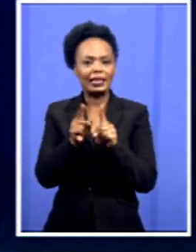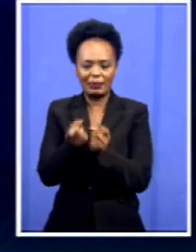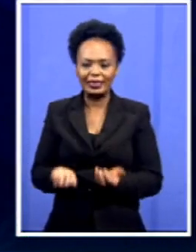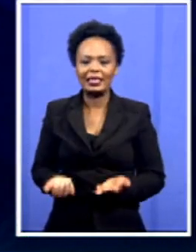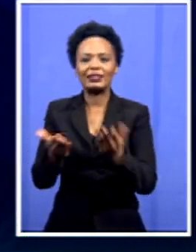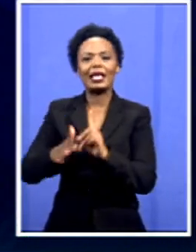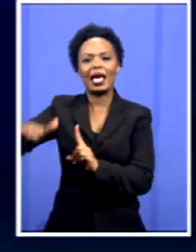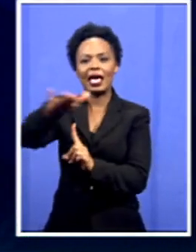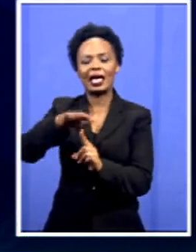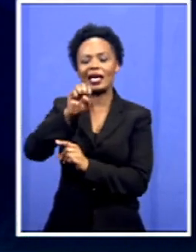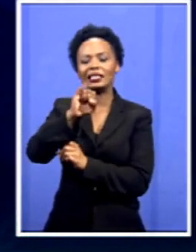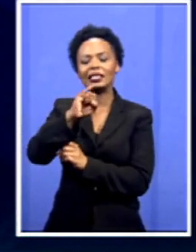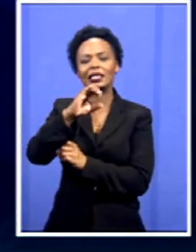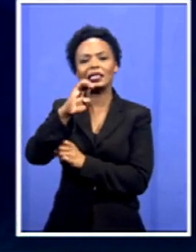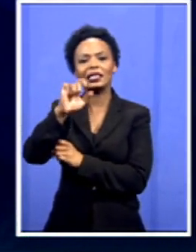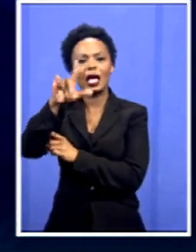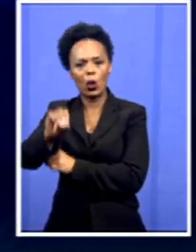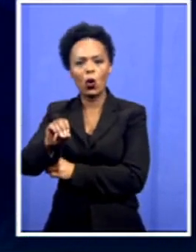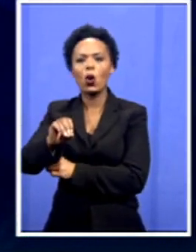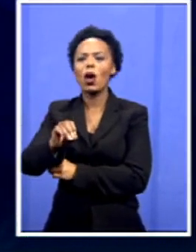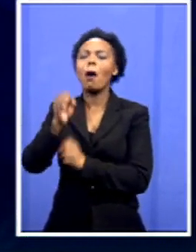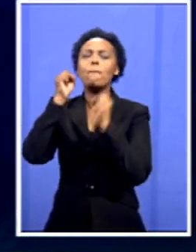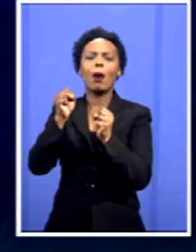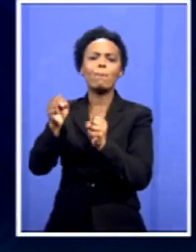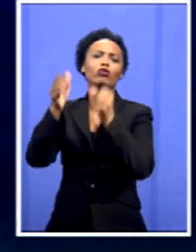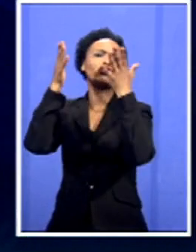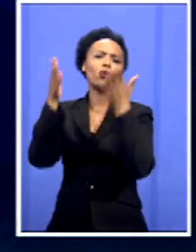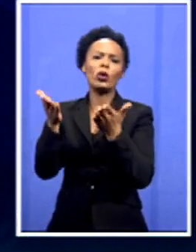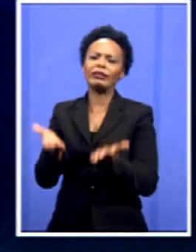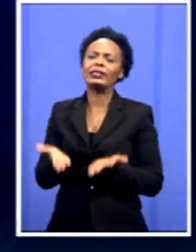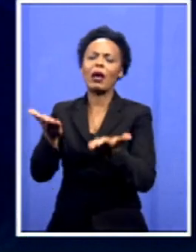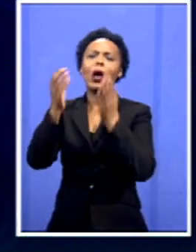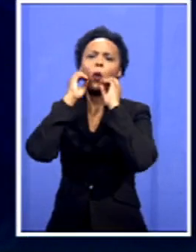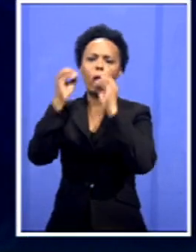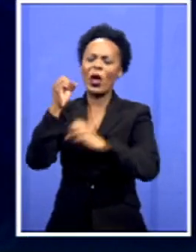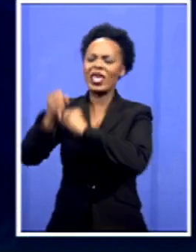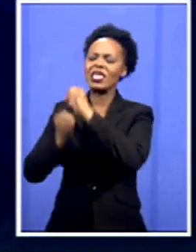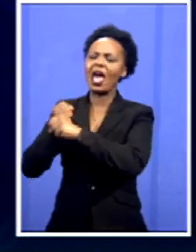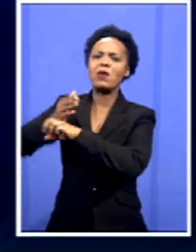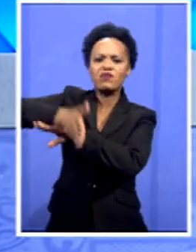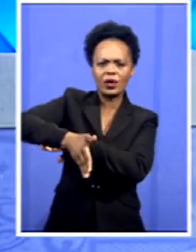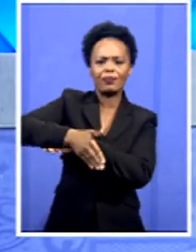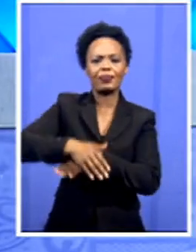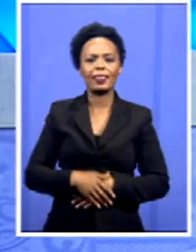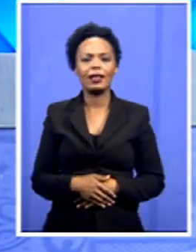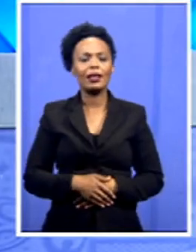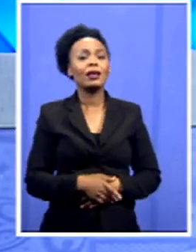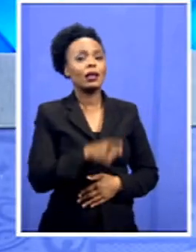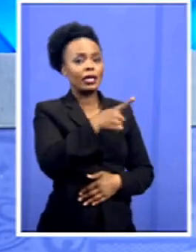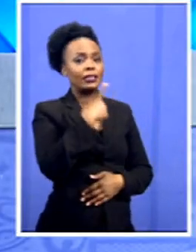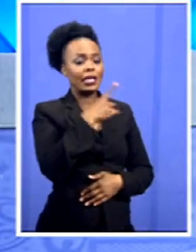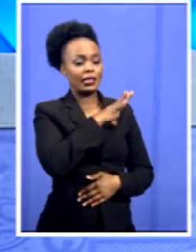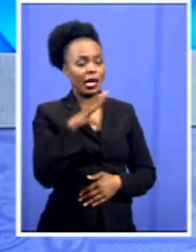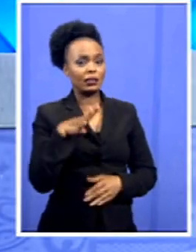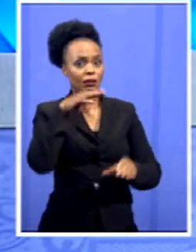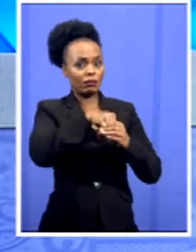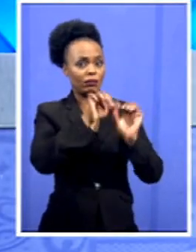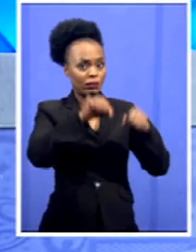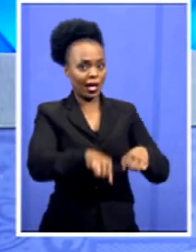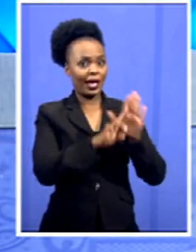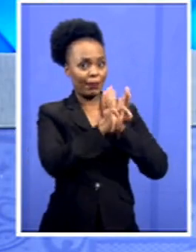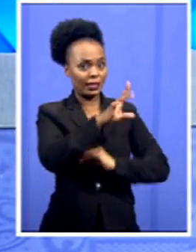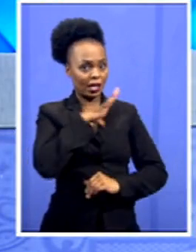the areas of Citadel. Citadel has always been like that for many years. So let me ask you, you sit on council, you are in council